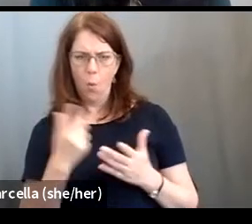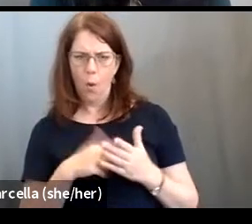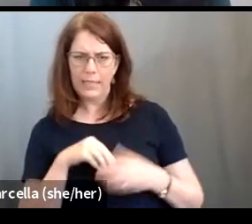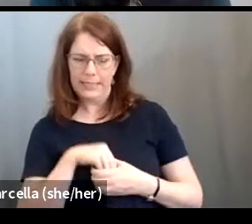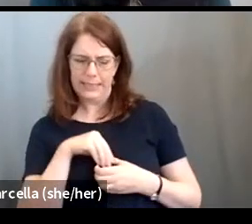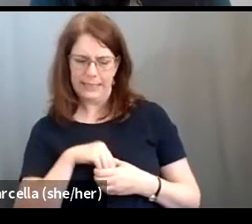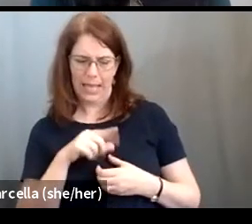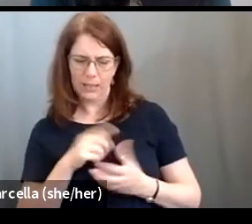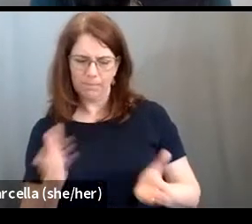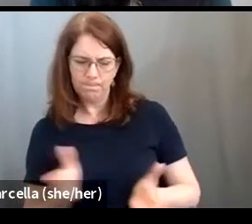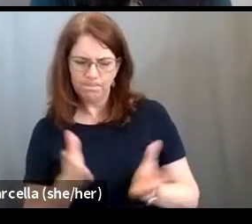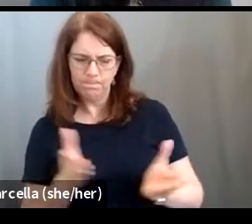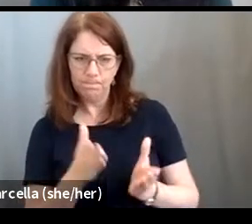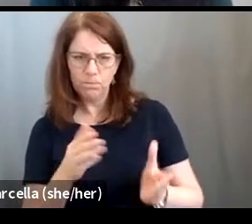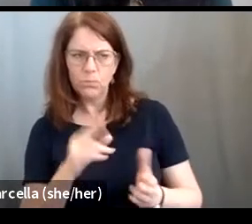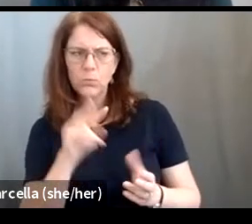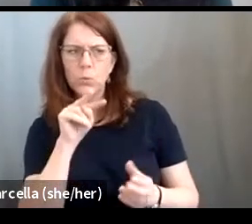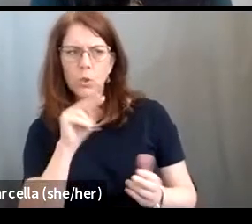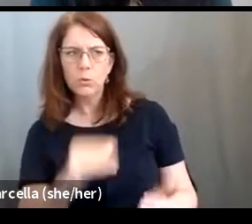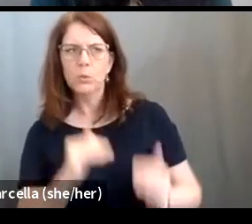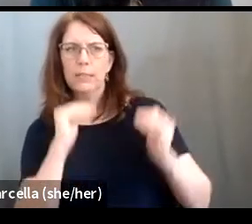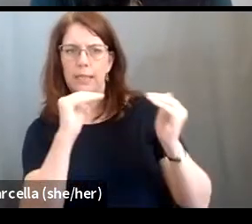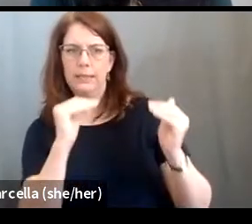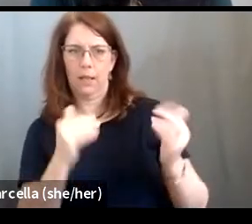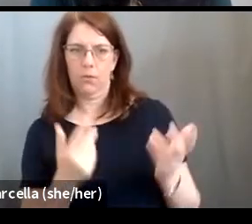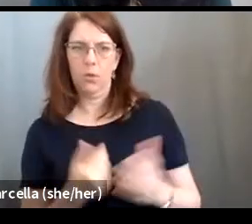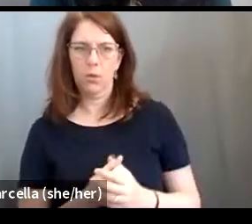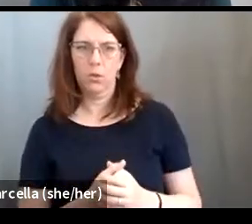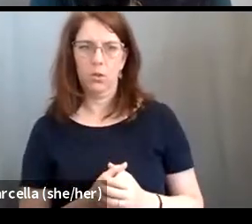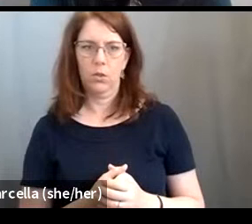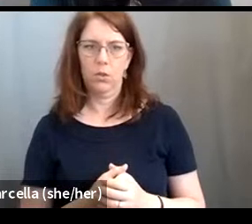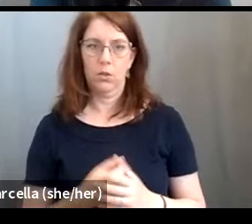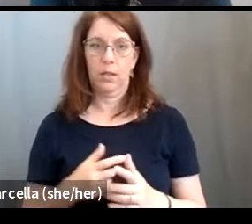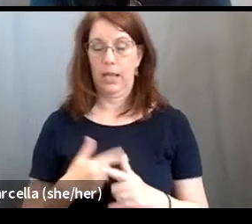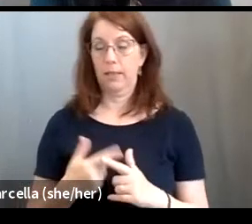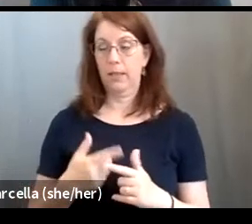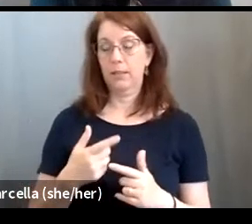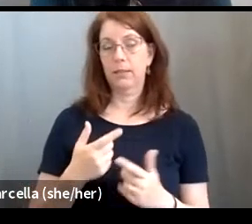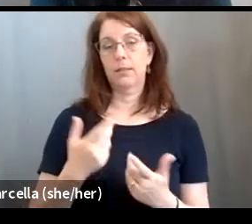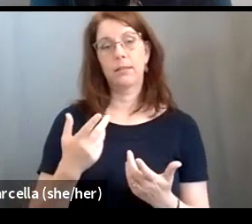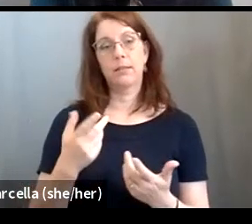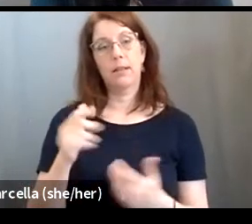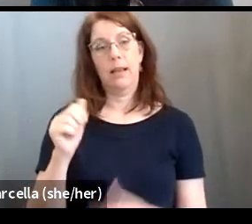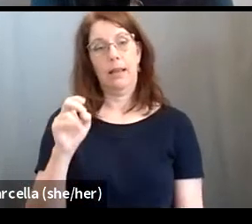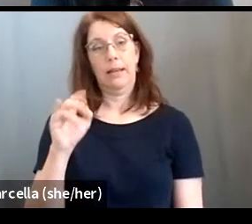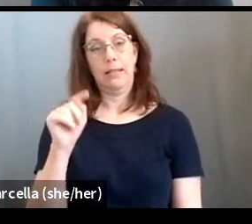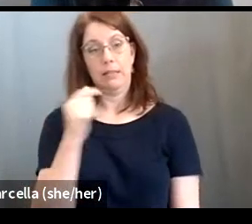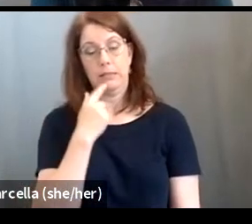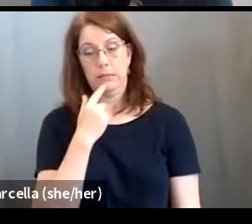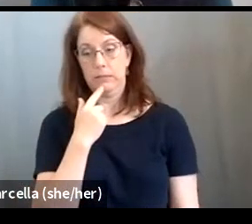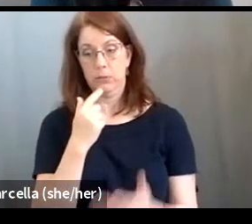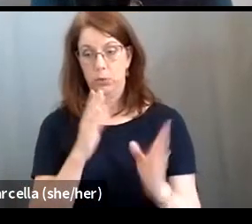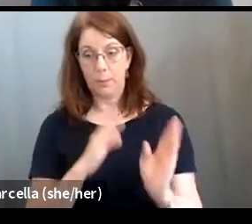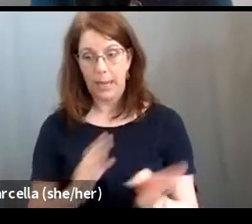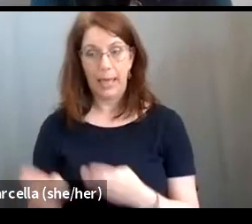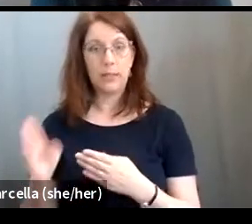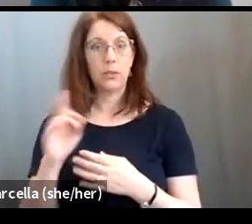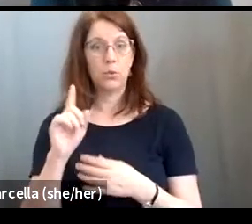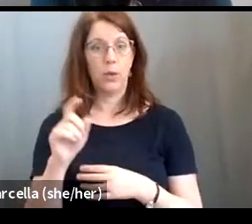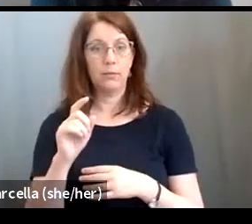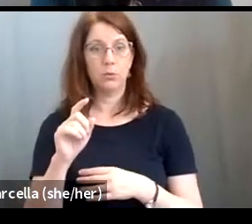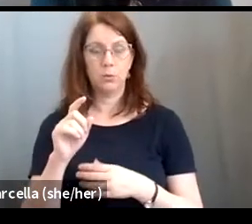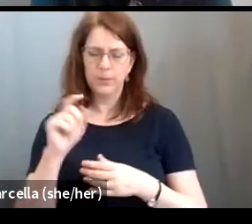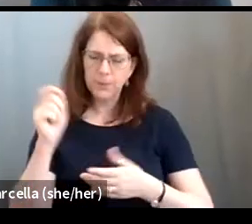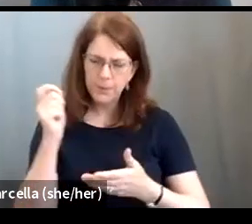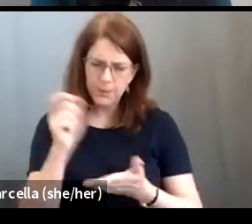motivate you to, to move to the next level. And then at that point, you know, like I said, as Anita said, I mean, there's, there's planning and there's, you got to sit down and you got to put pen to